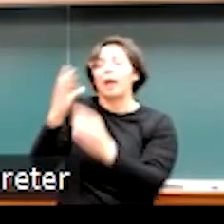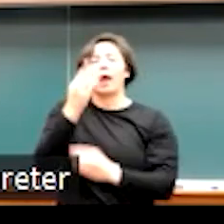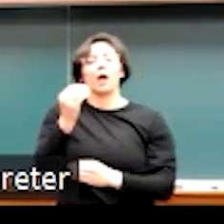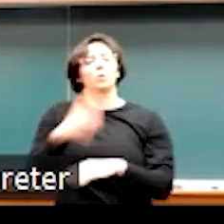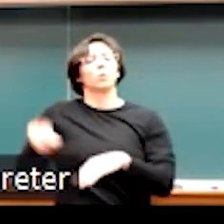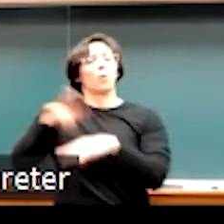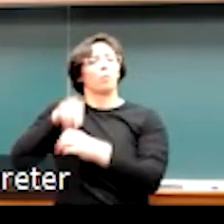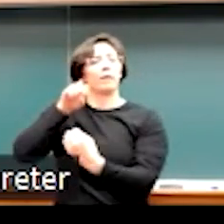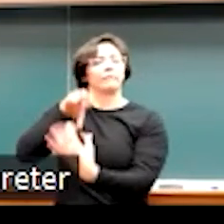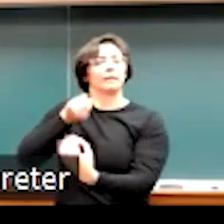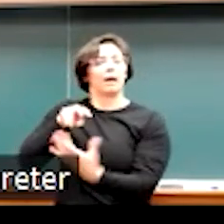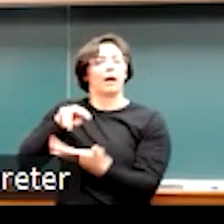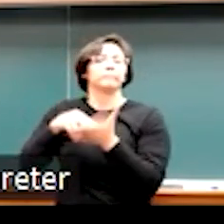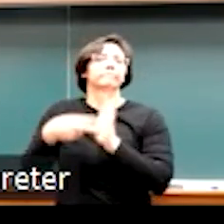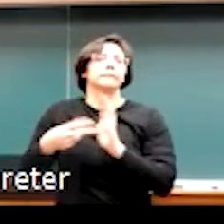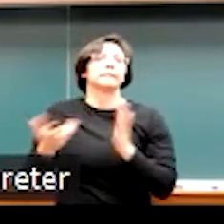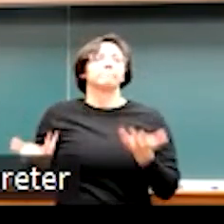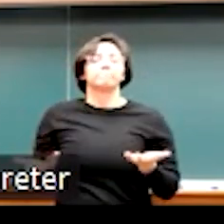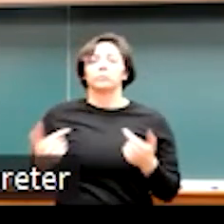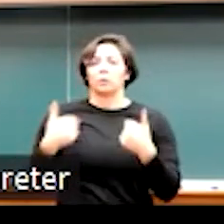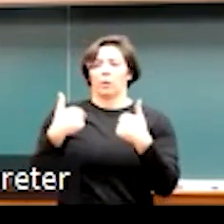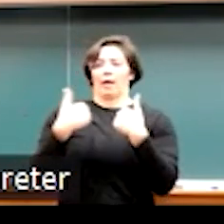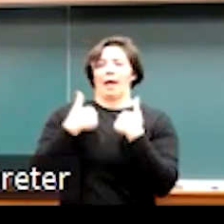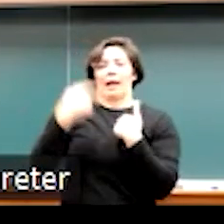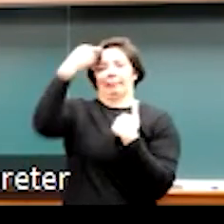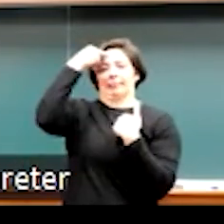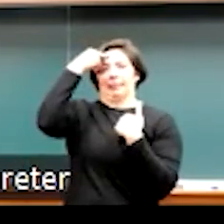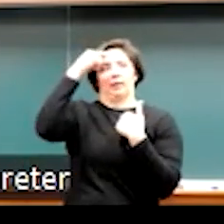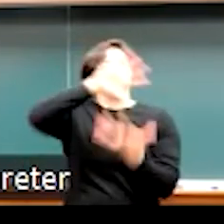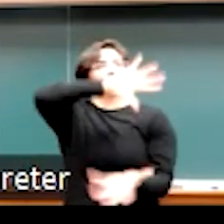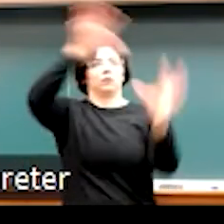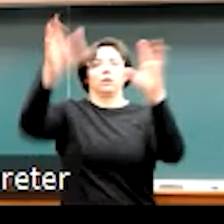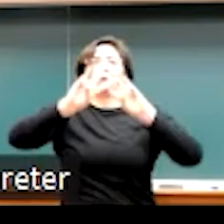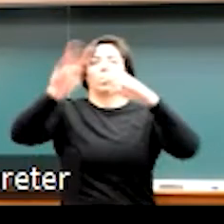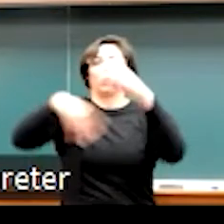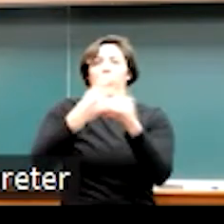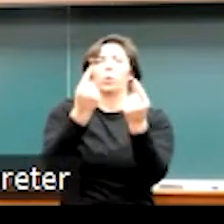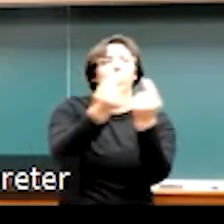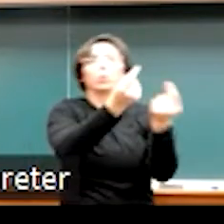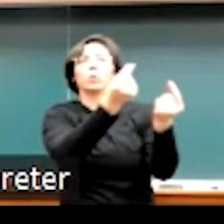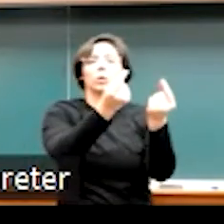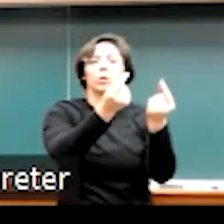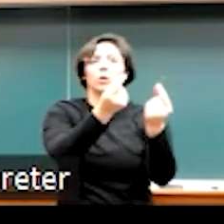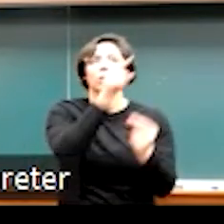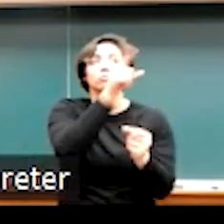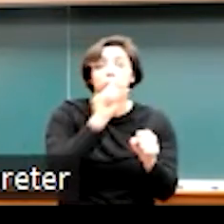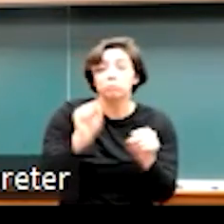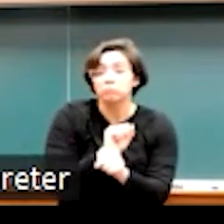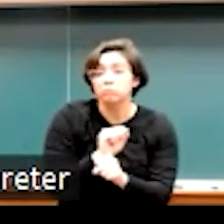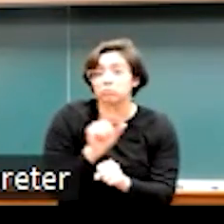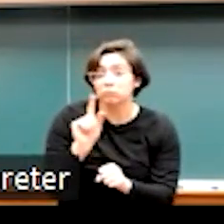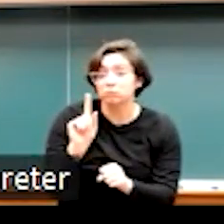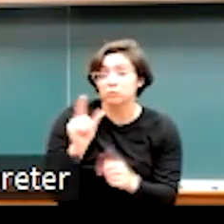normative feedback, which is what do I think the rest of the world is doing versus what are they actually